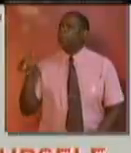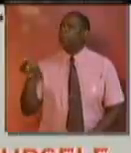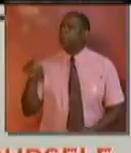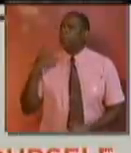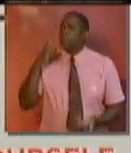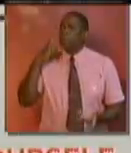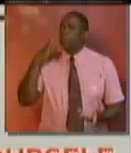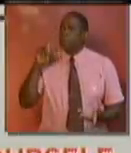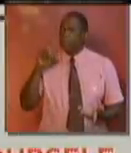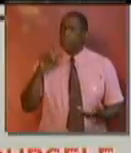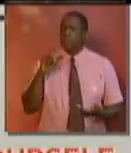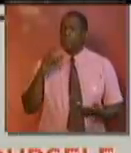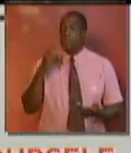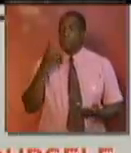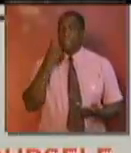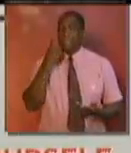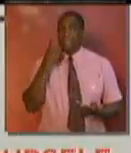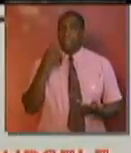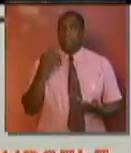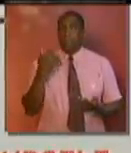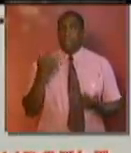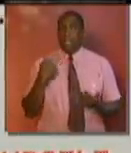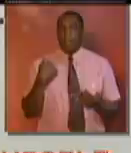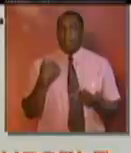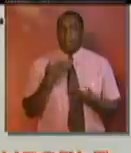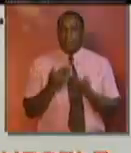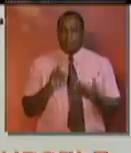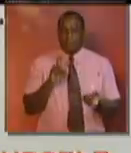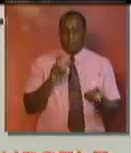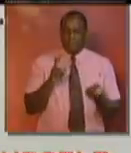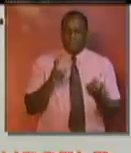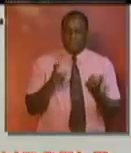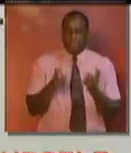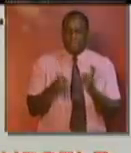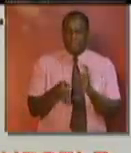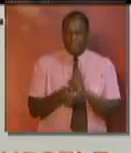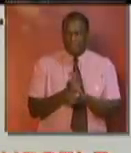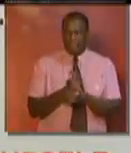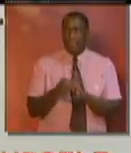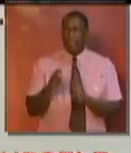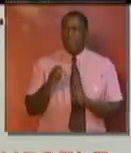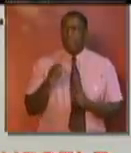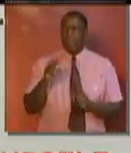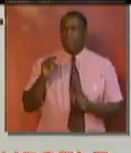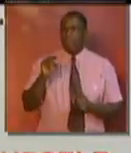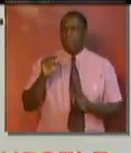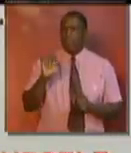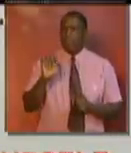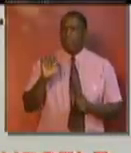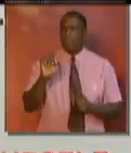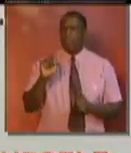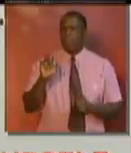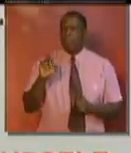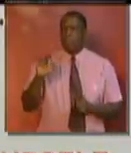maternal system, the maternity system within the public healthcare system. Can you just advise us on what are some